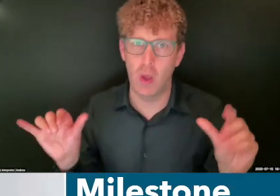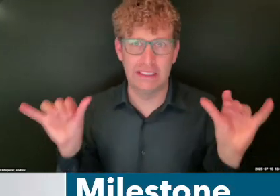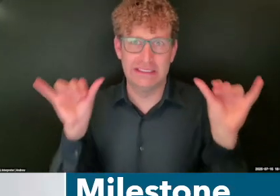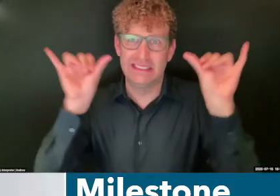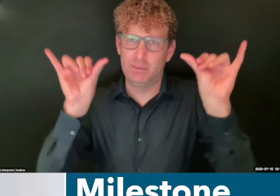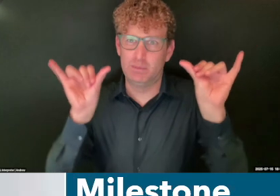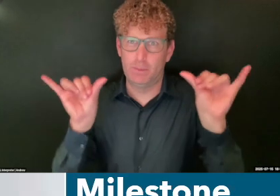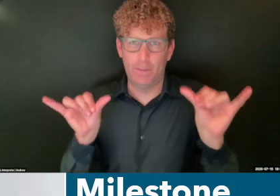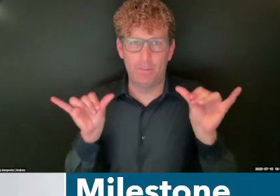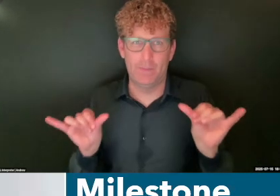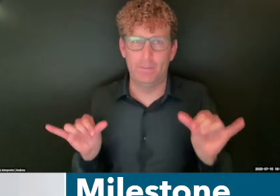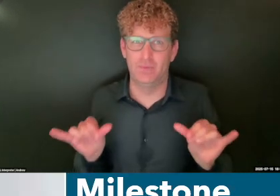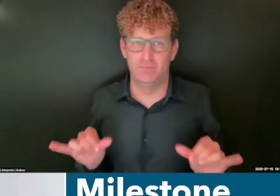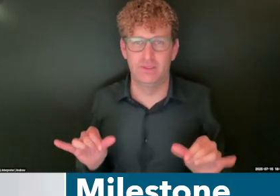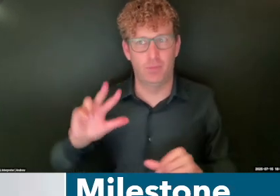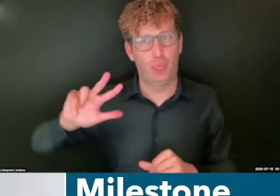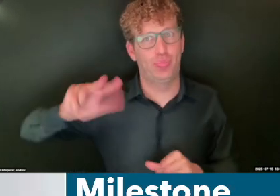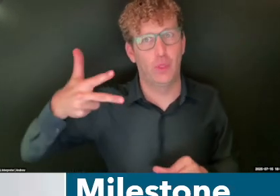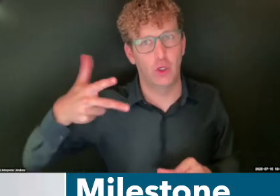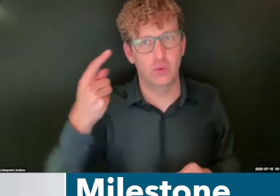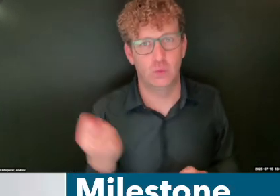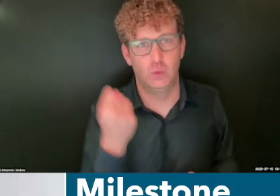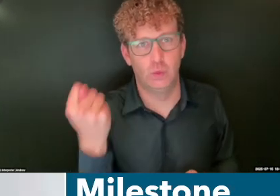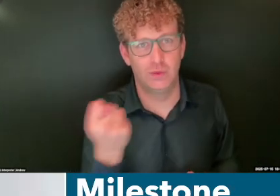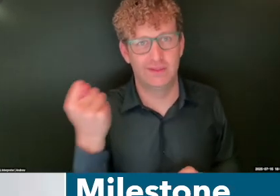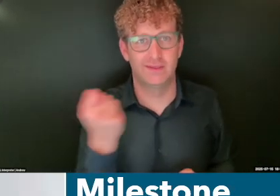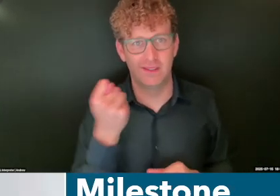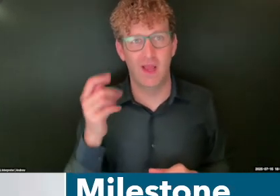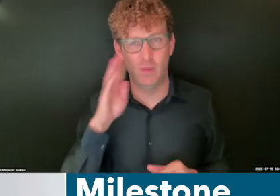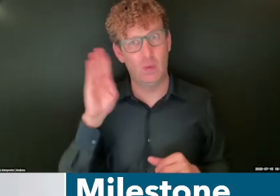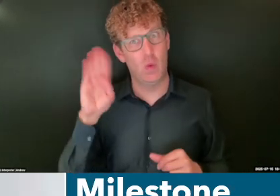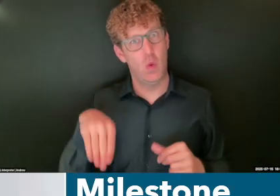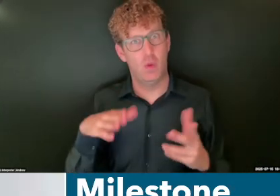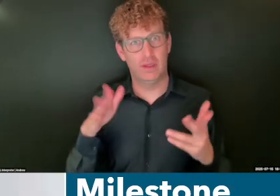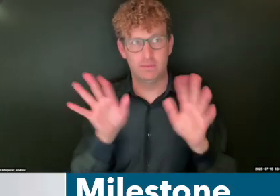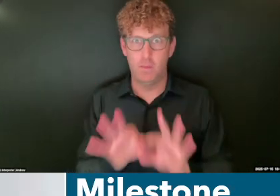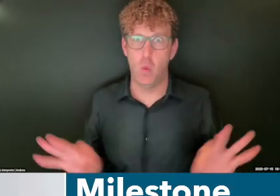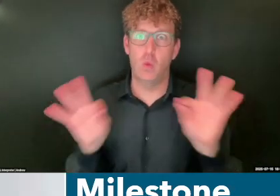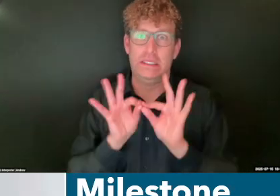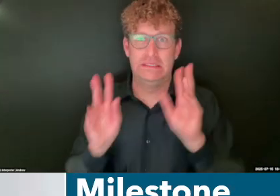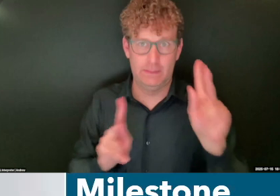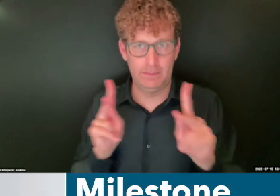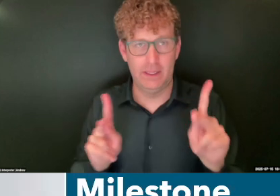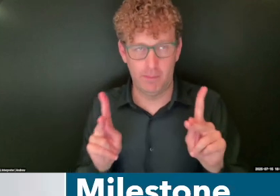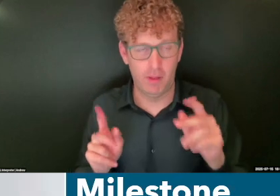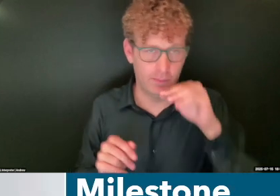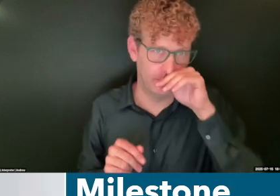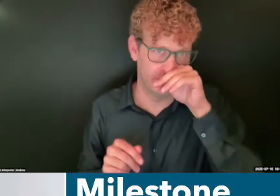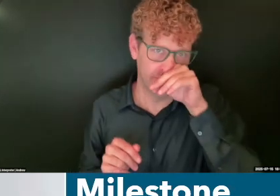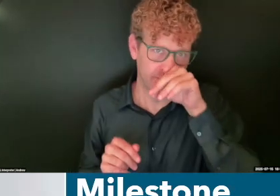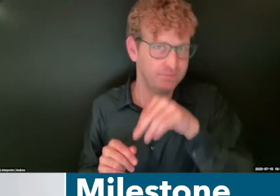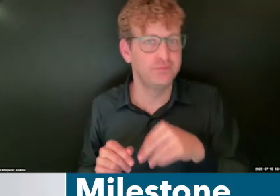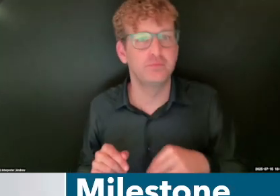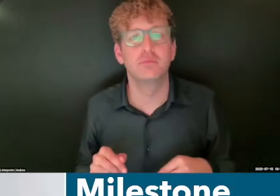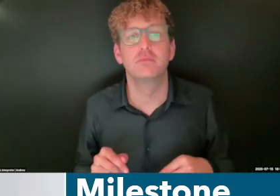the third Tuesday. And we know that's important to folks as well. To join any mentioned meetings, please visit